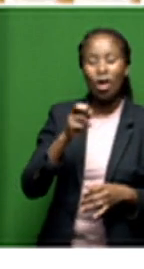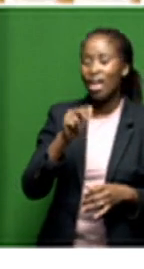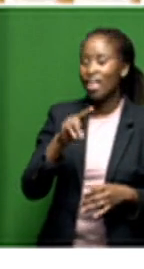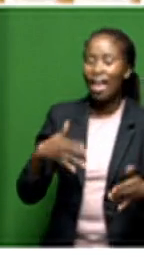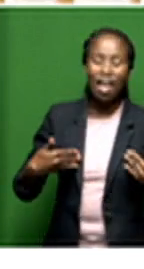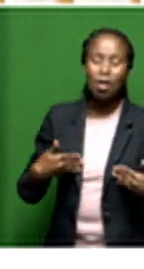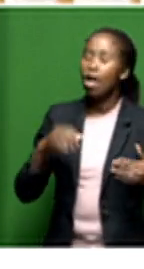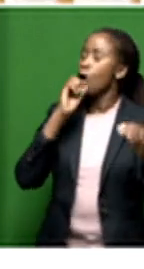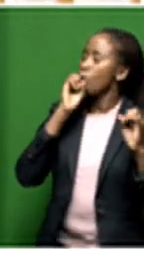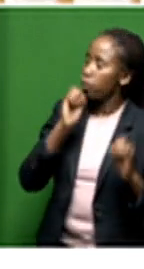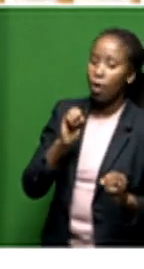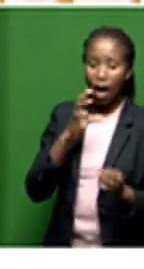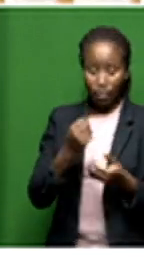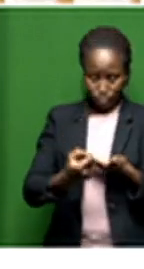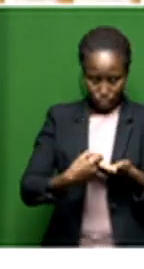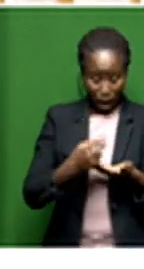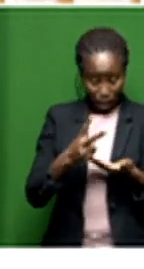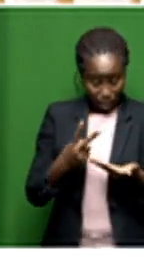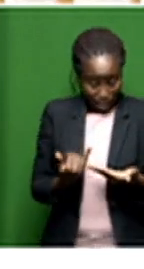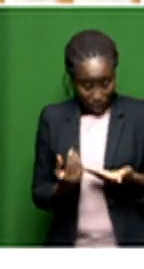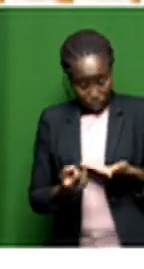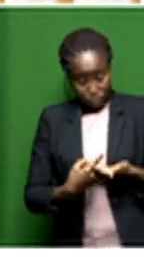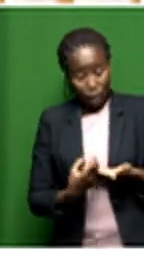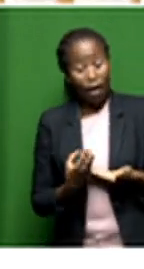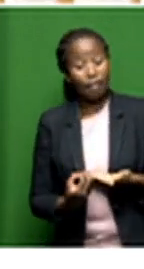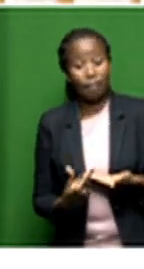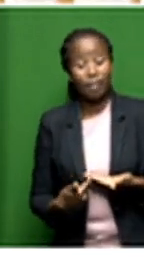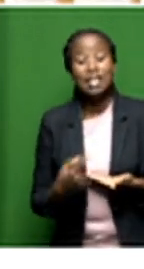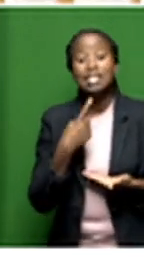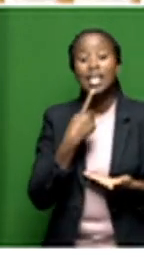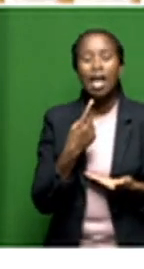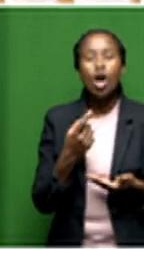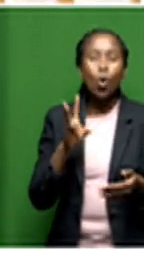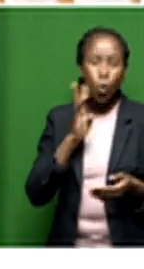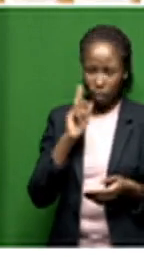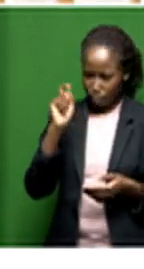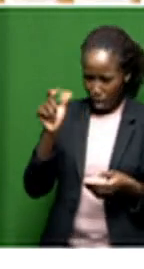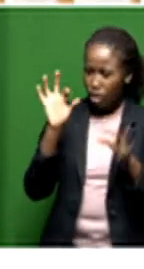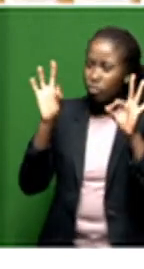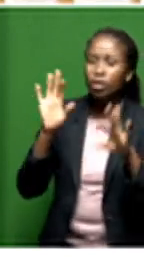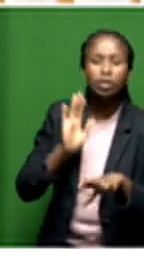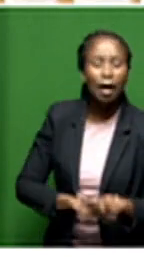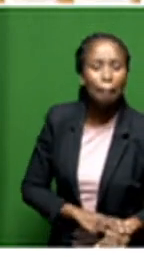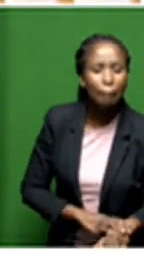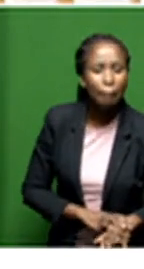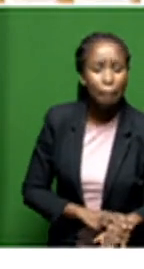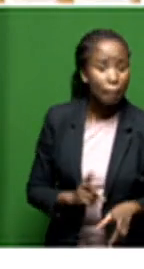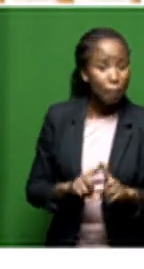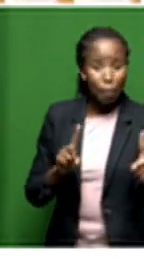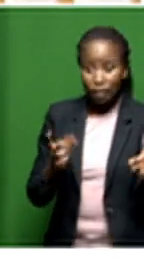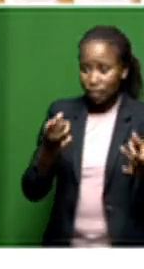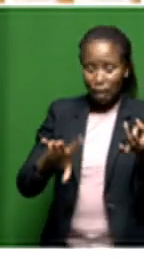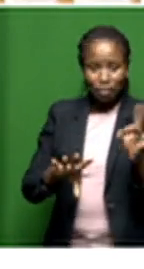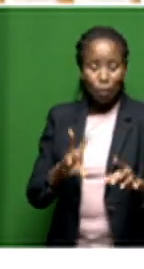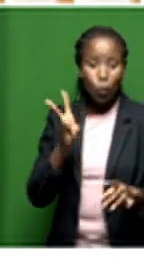messages coming through. There's another one coming through as we speak. We pay for water on time, yet, in some